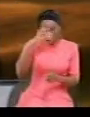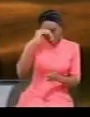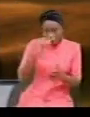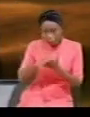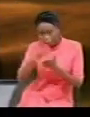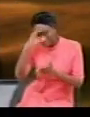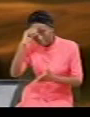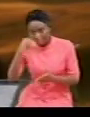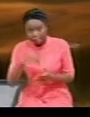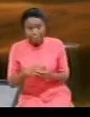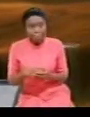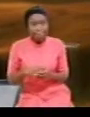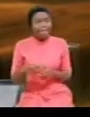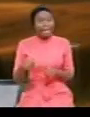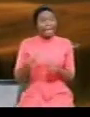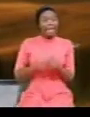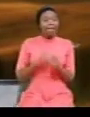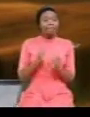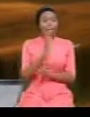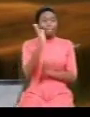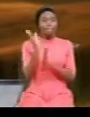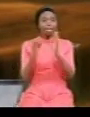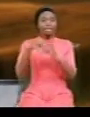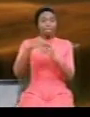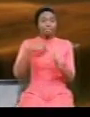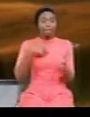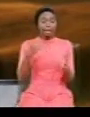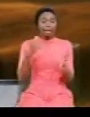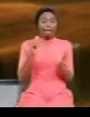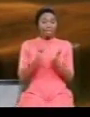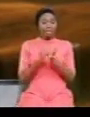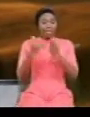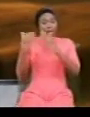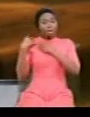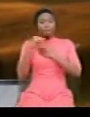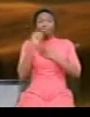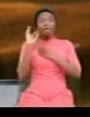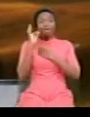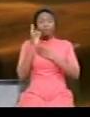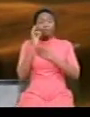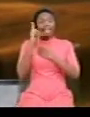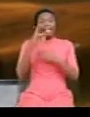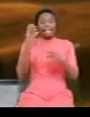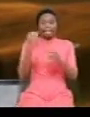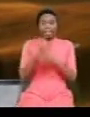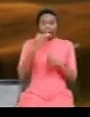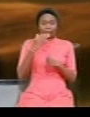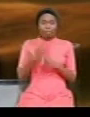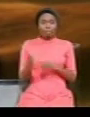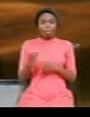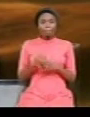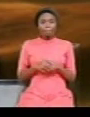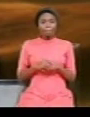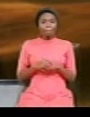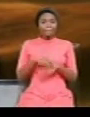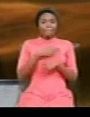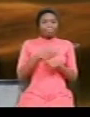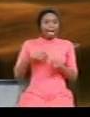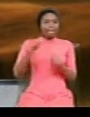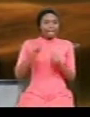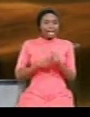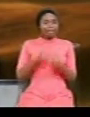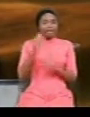husbandman. Every branch in me that beareth not fruit, he taketh away. And